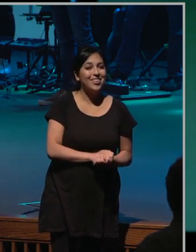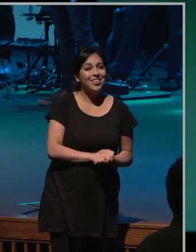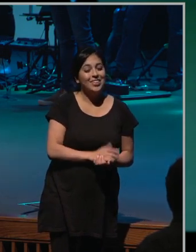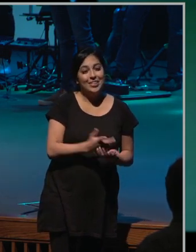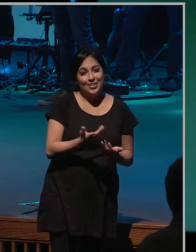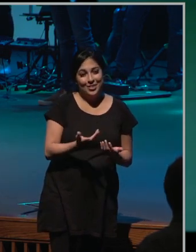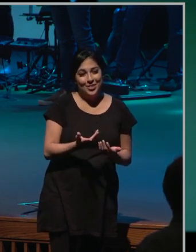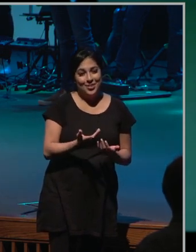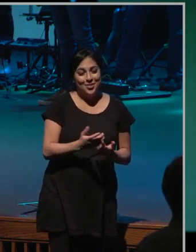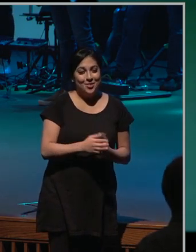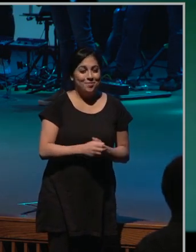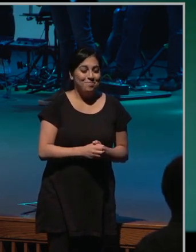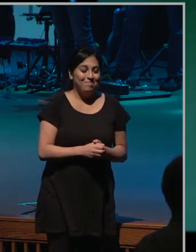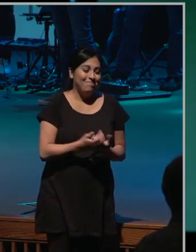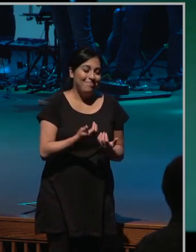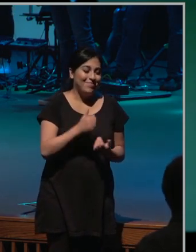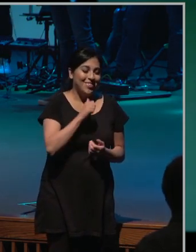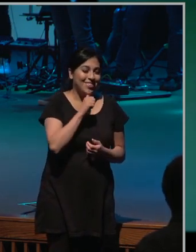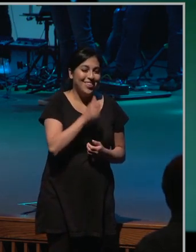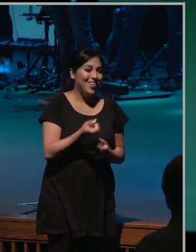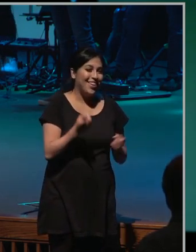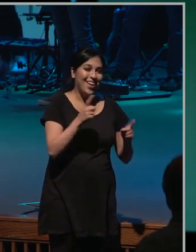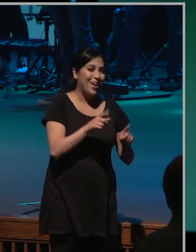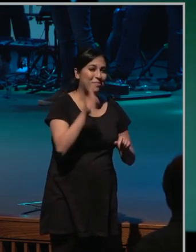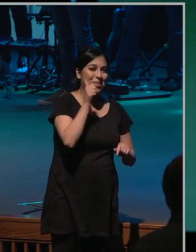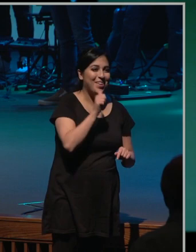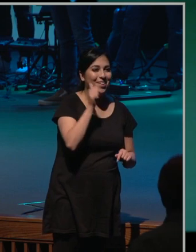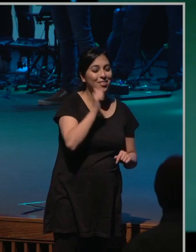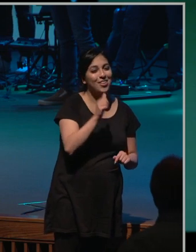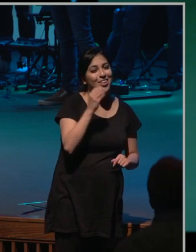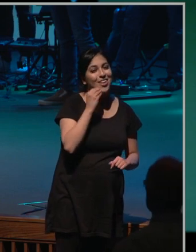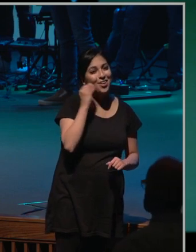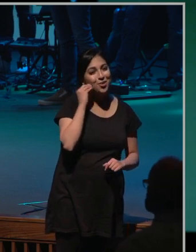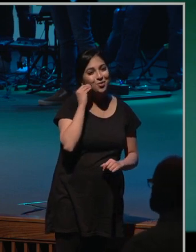Unfortunately, it's not every day at home, probably, for those of us that are